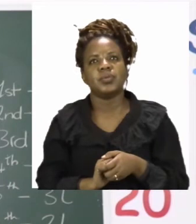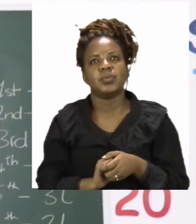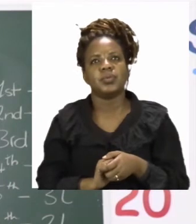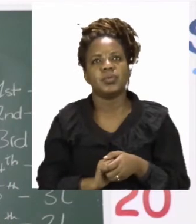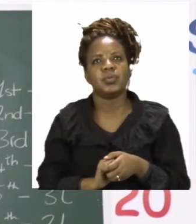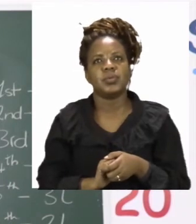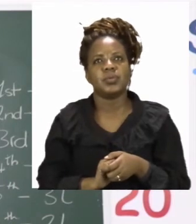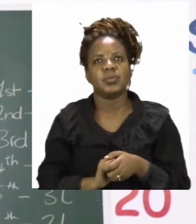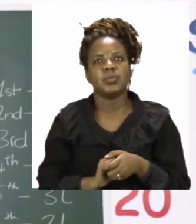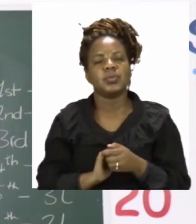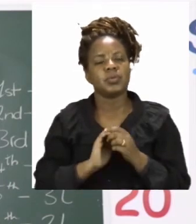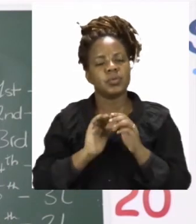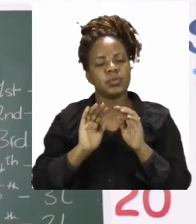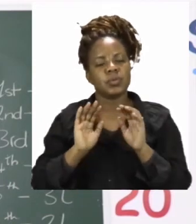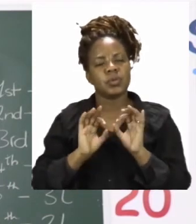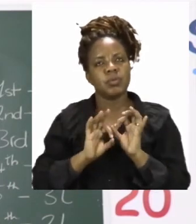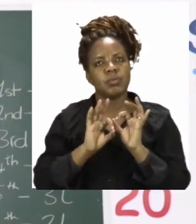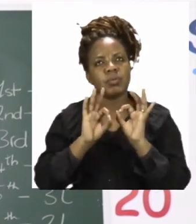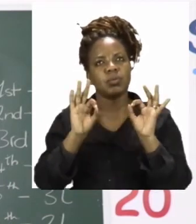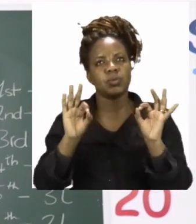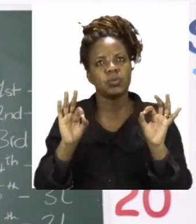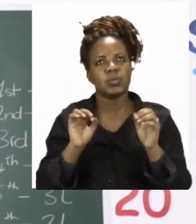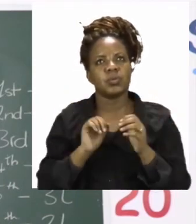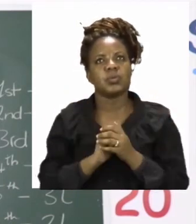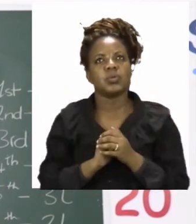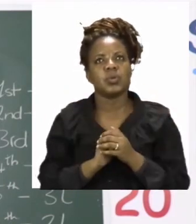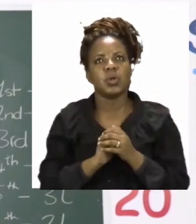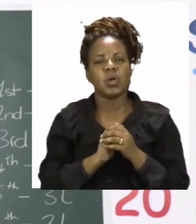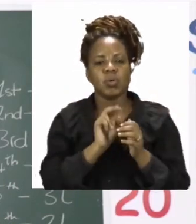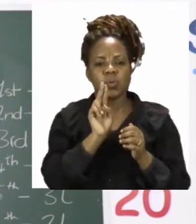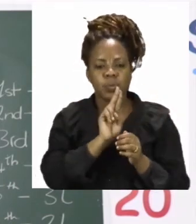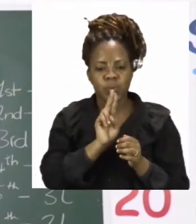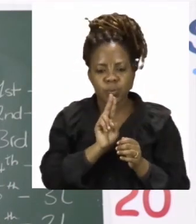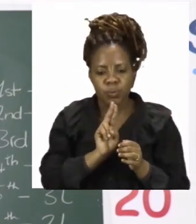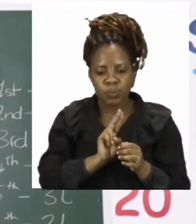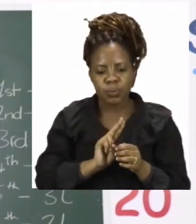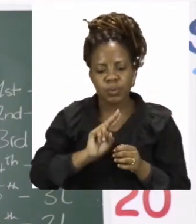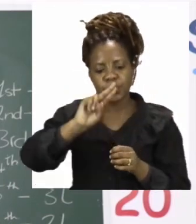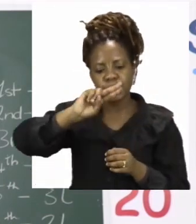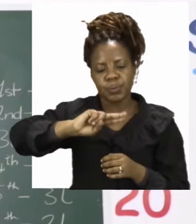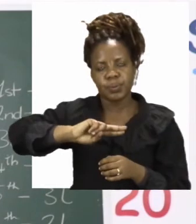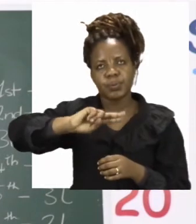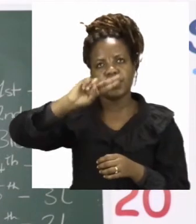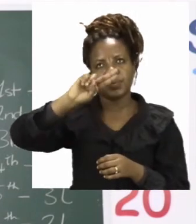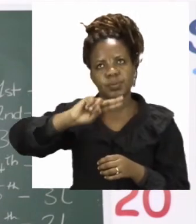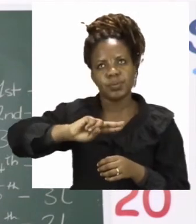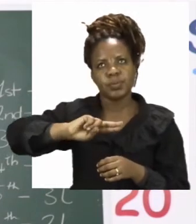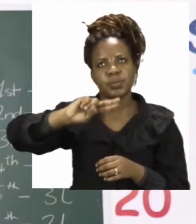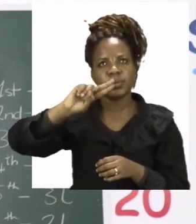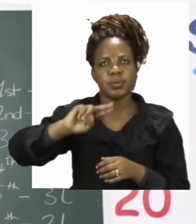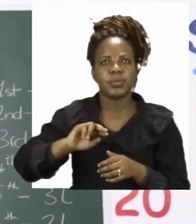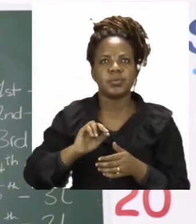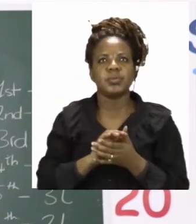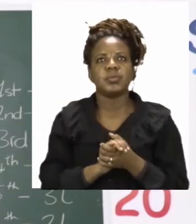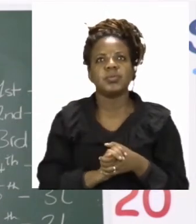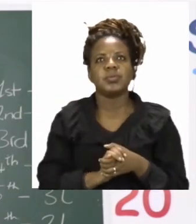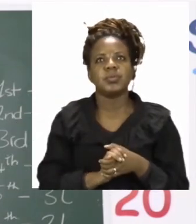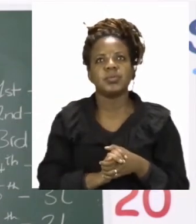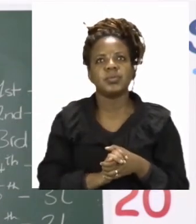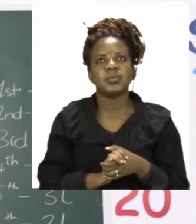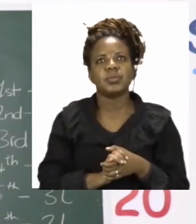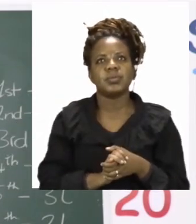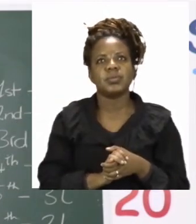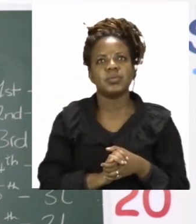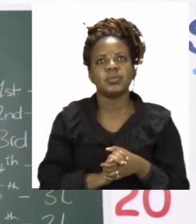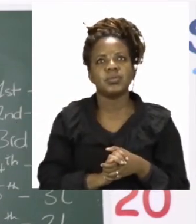color beautifully. You can either color going up and down or side to side. Just make sure that